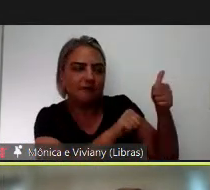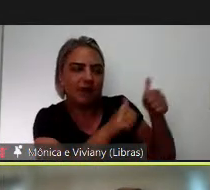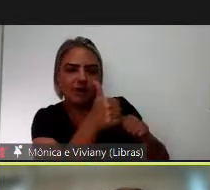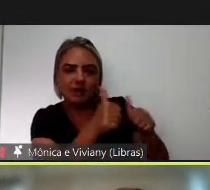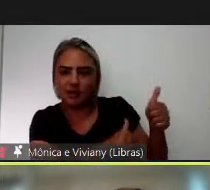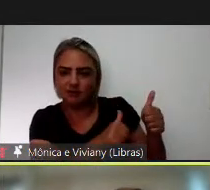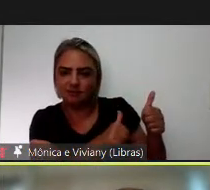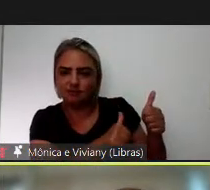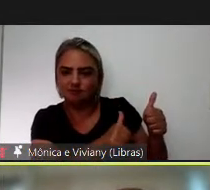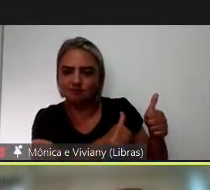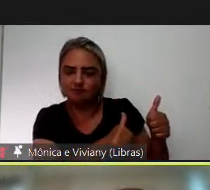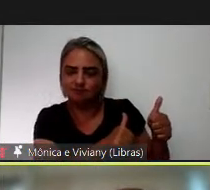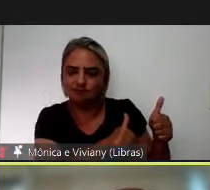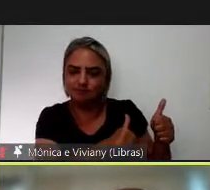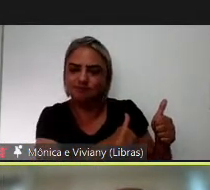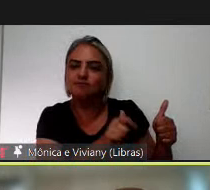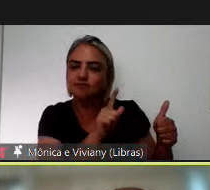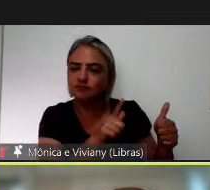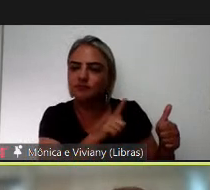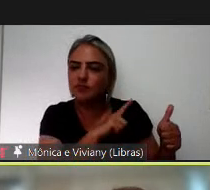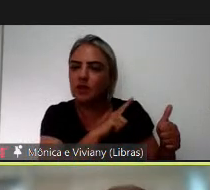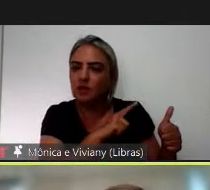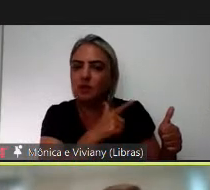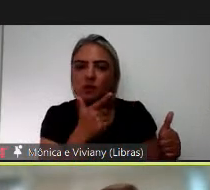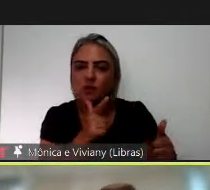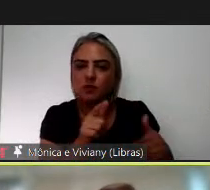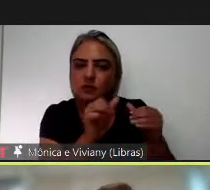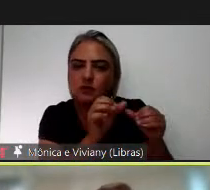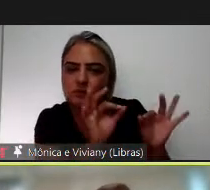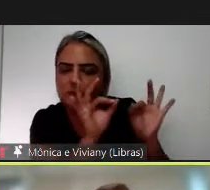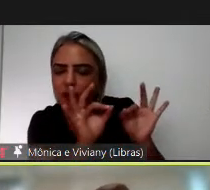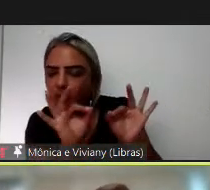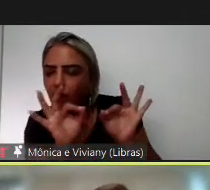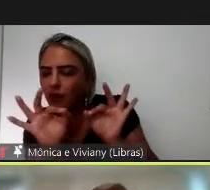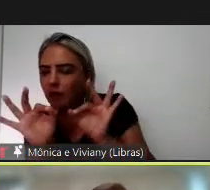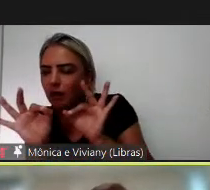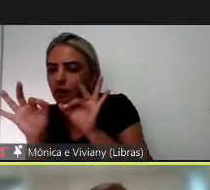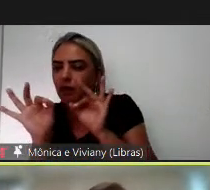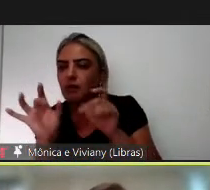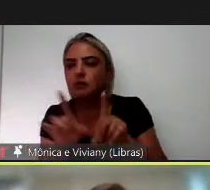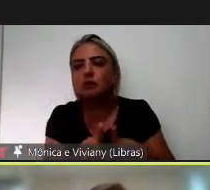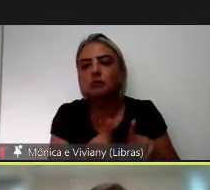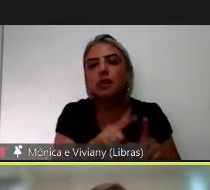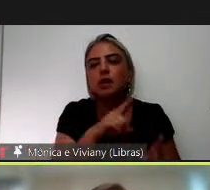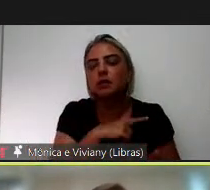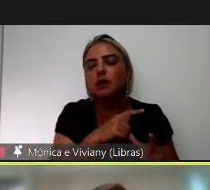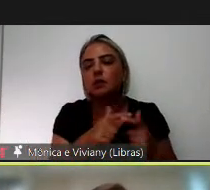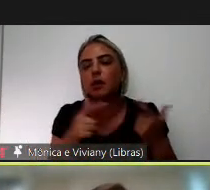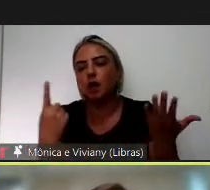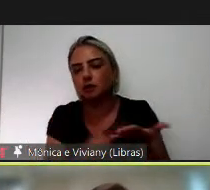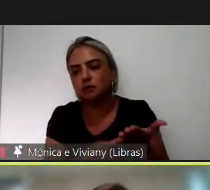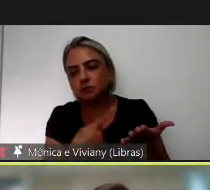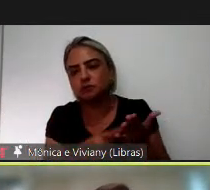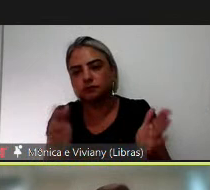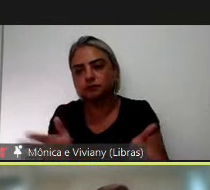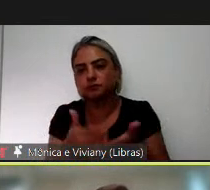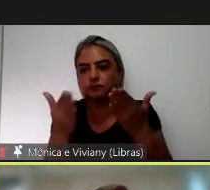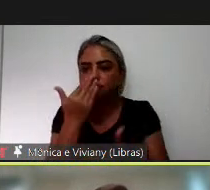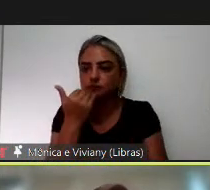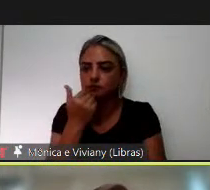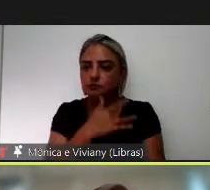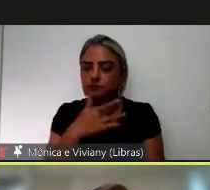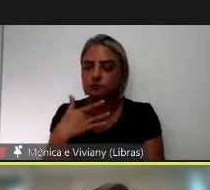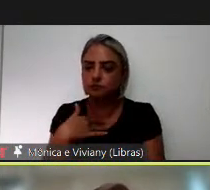we evaluate a lot of population. So we can follow up this. We have a big agenda